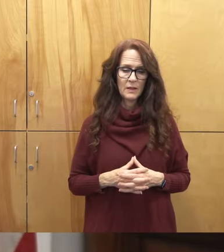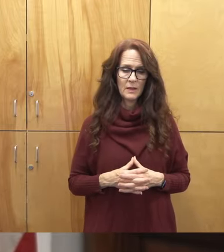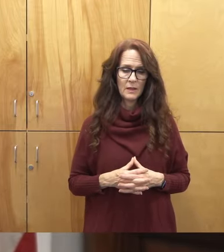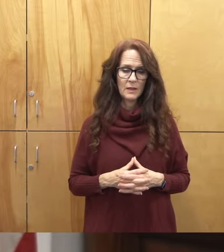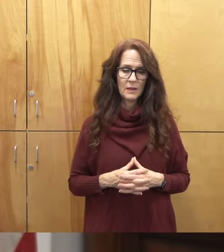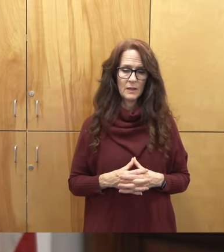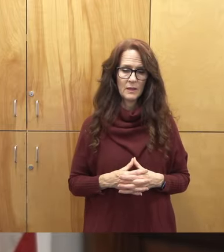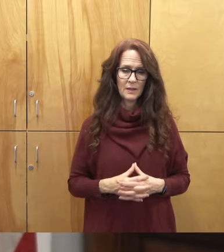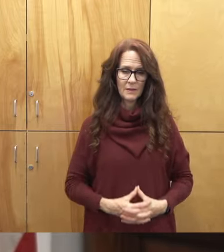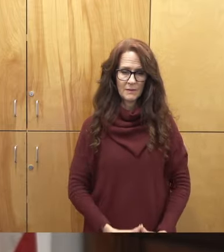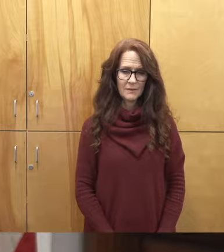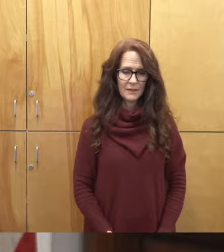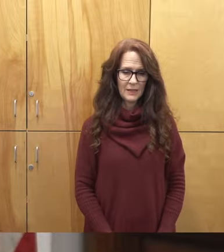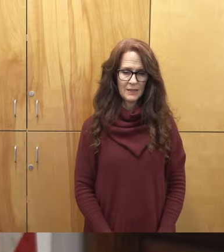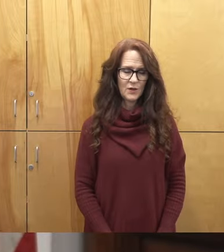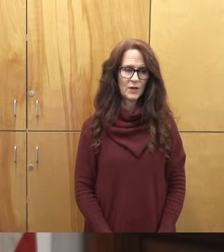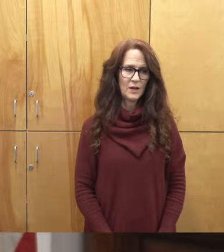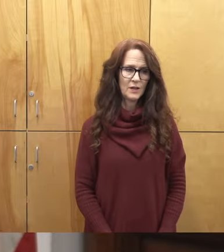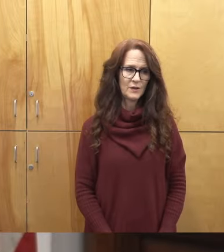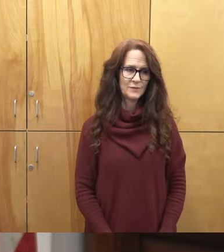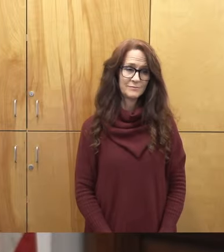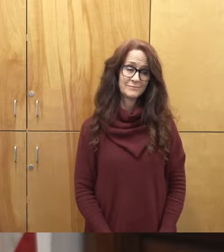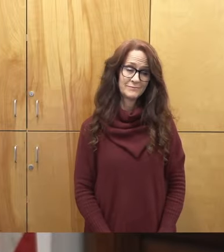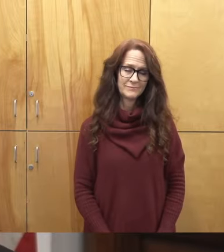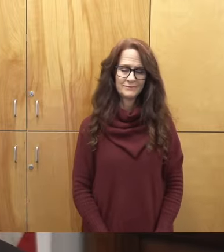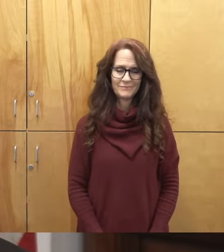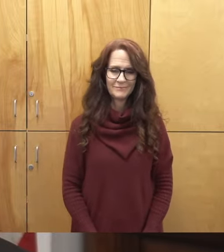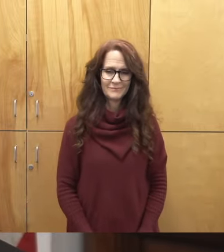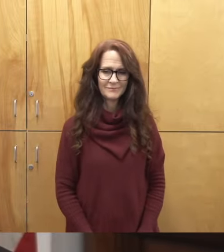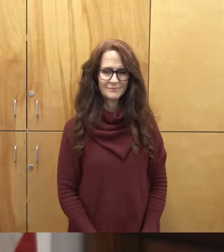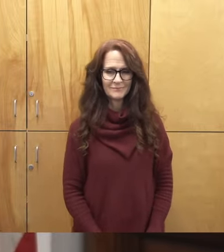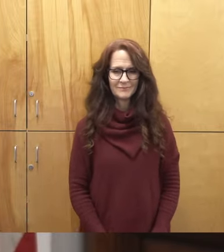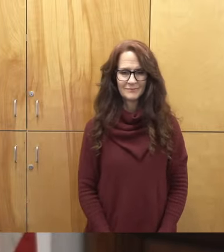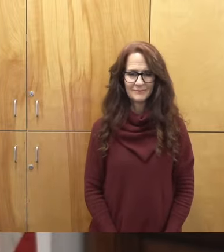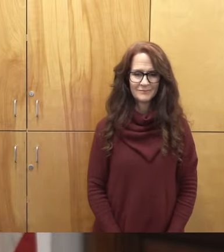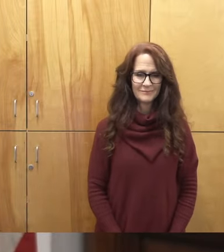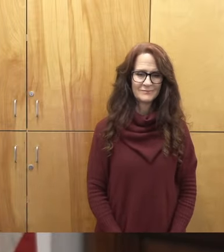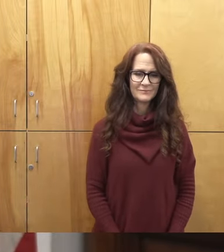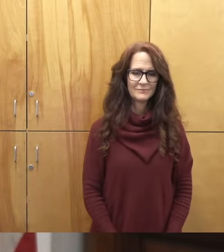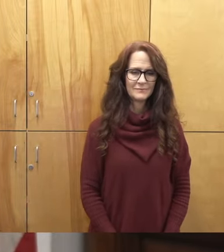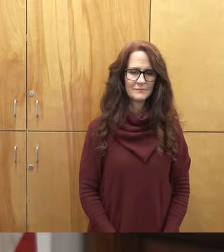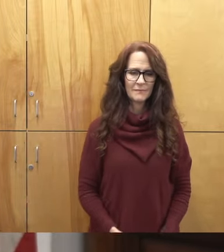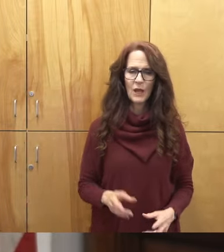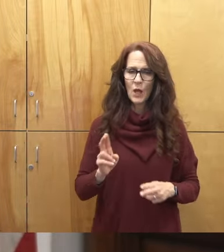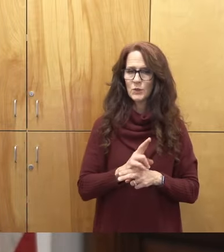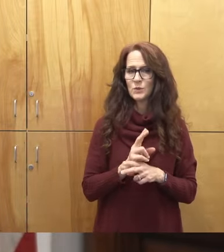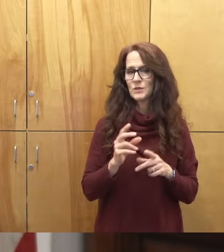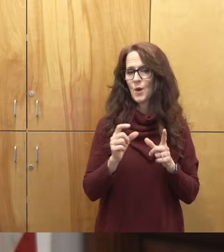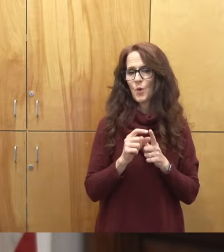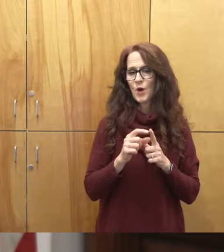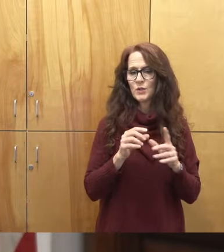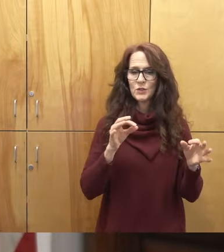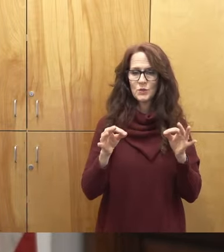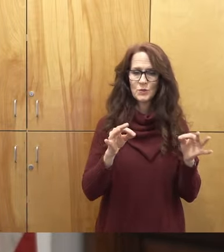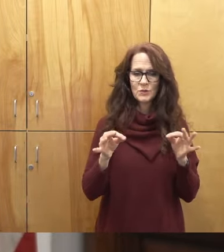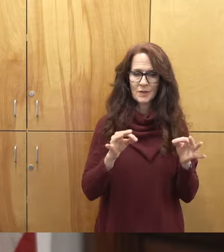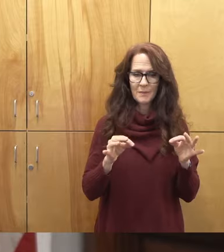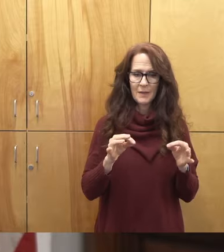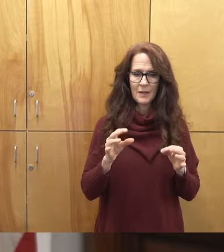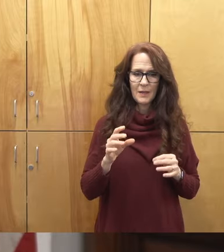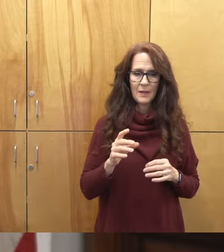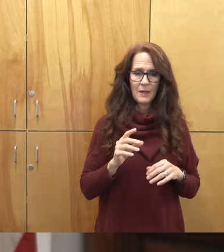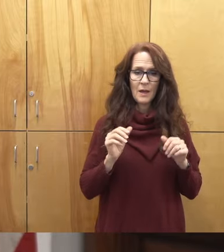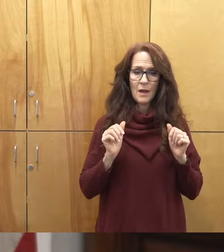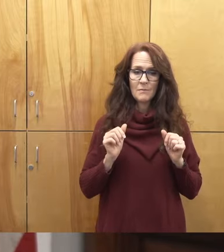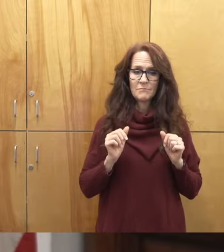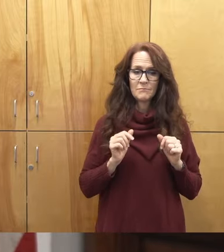Let me see here. Actually, I'll take a word that you used. You described some of the data as